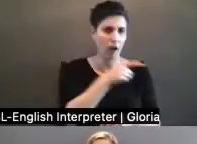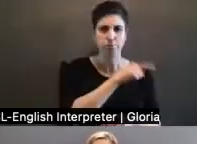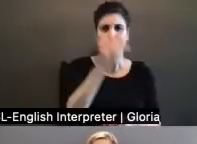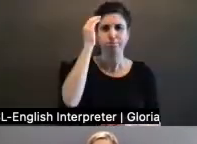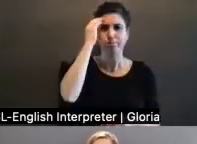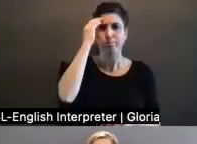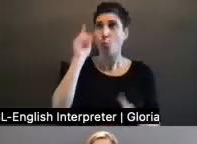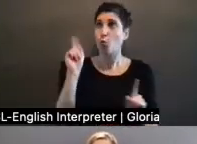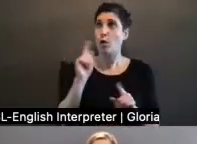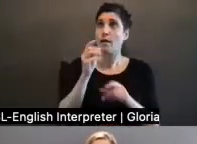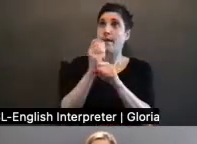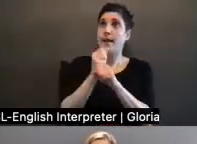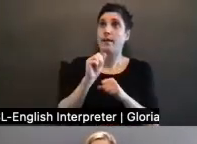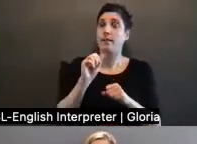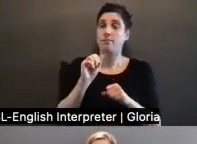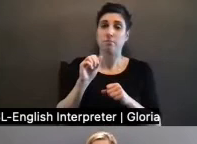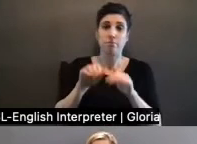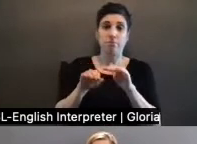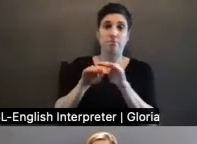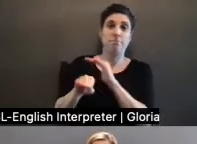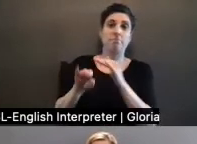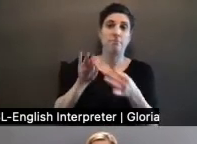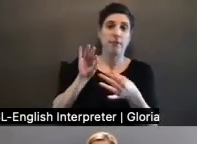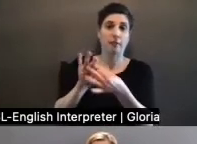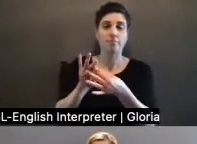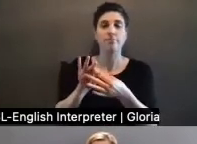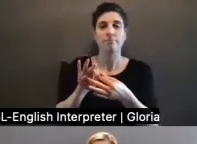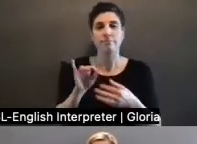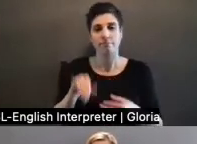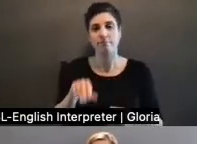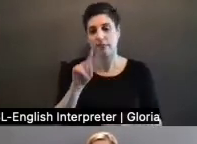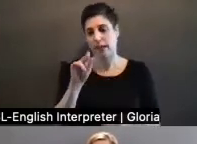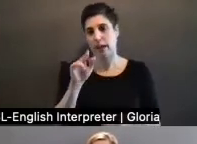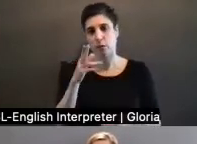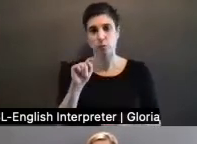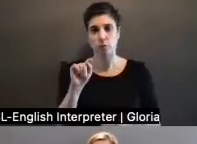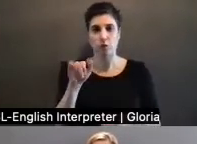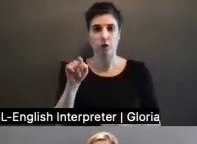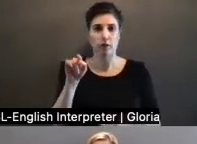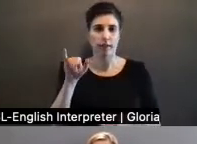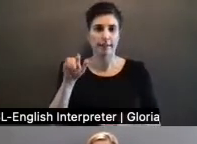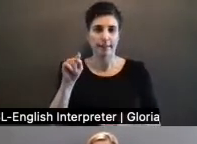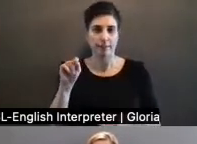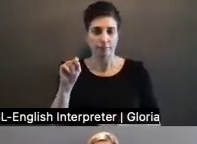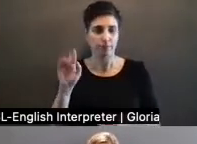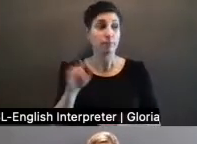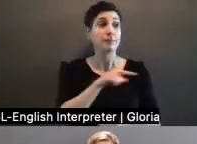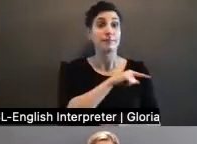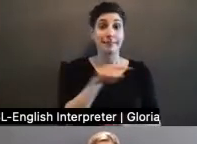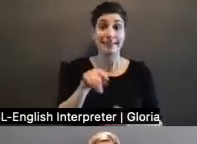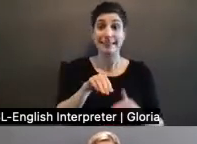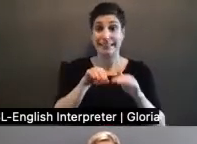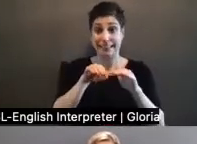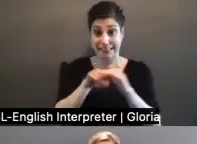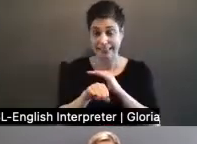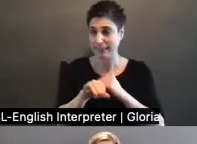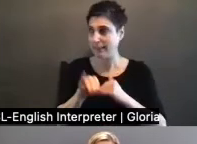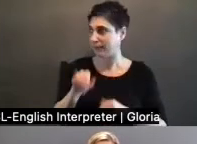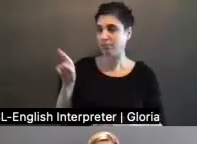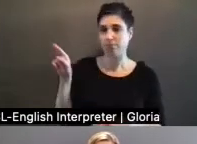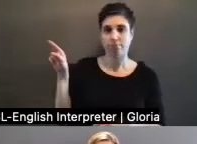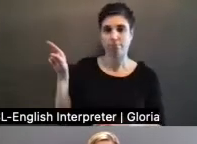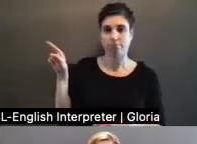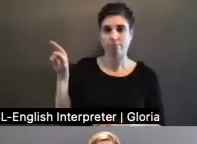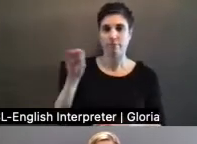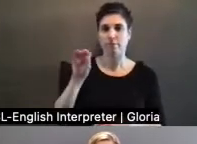they actually can go to that page, enter the code, and participate in the actual session. I'm not going to go there that far